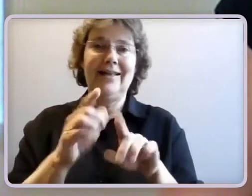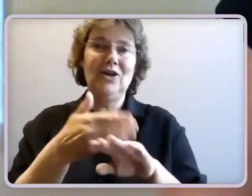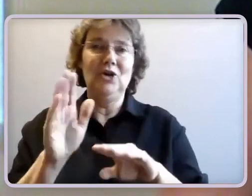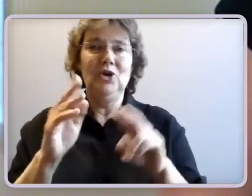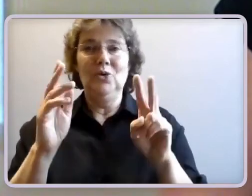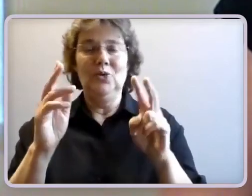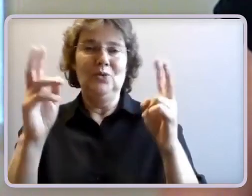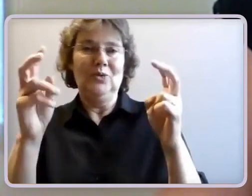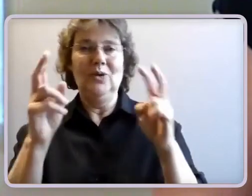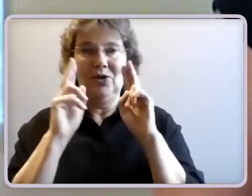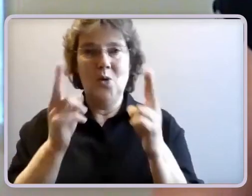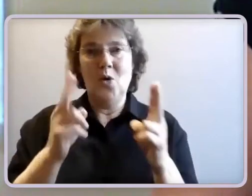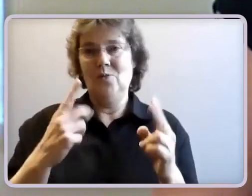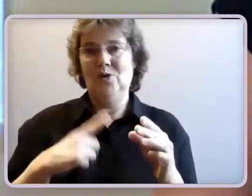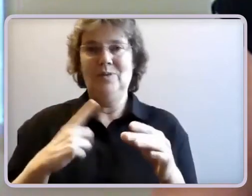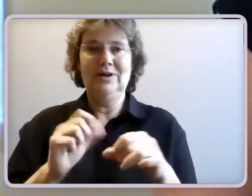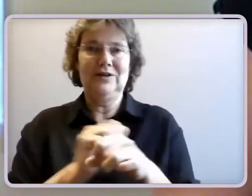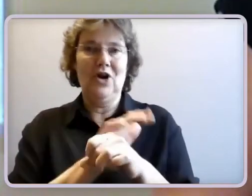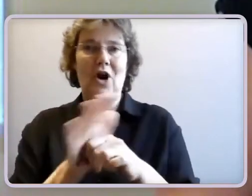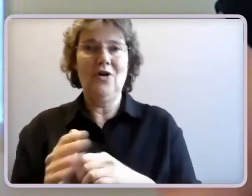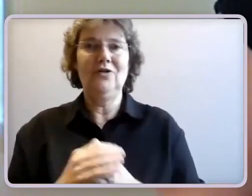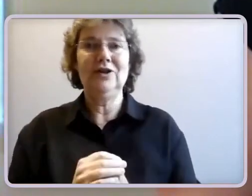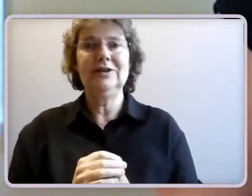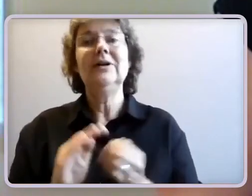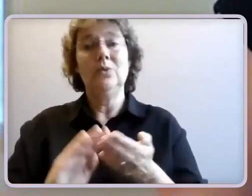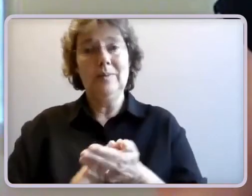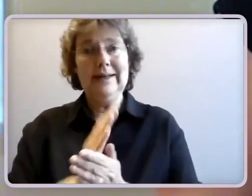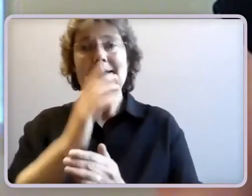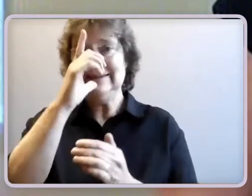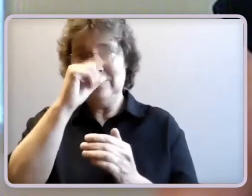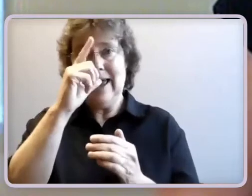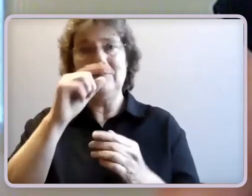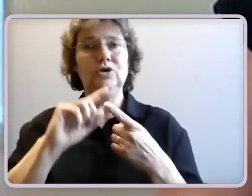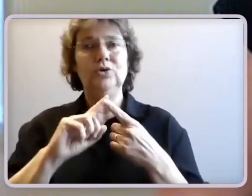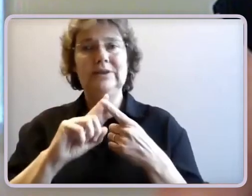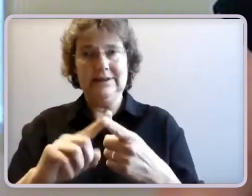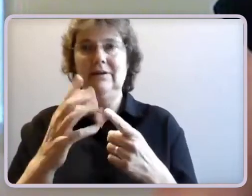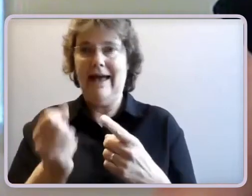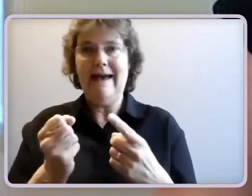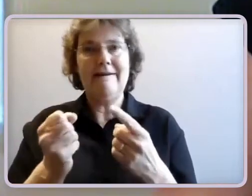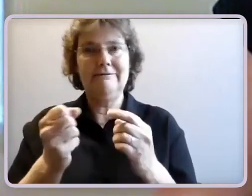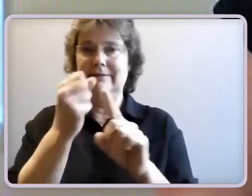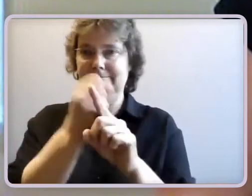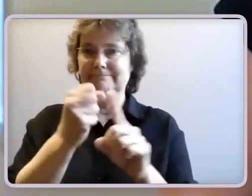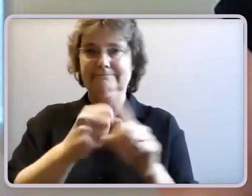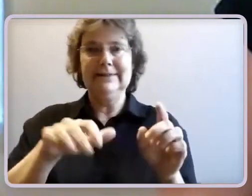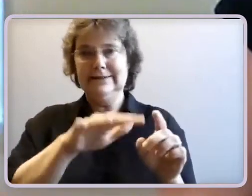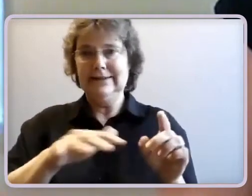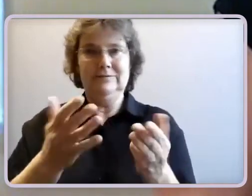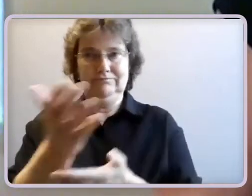COVID-19. We are pleased to be able to still bring the advocacy sector conversation to you safely and